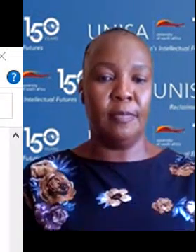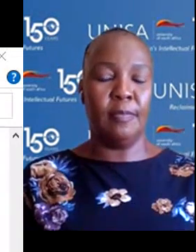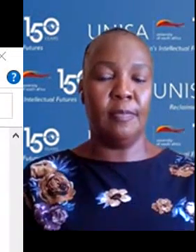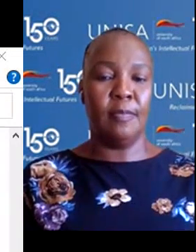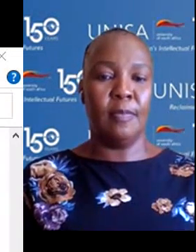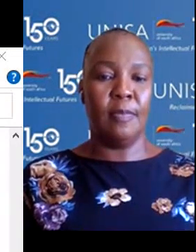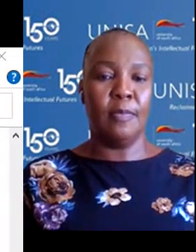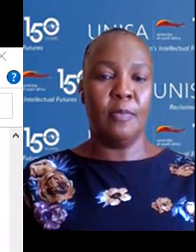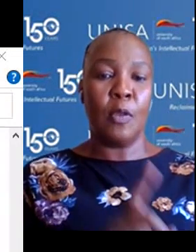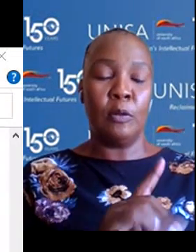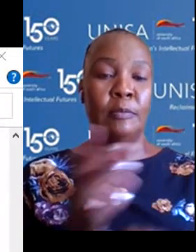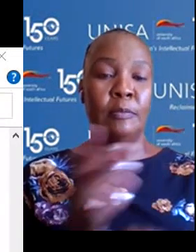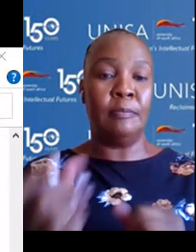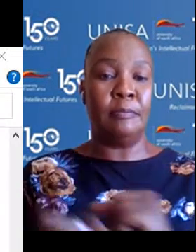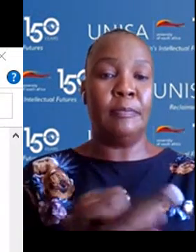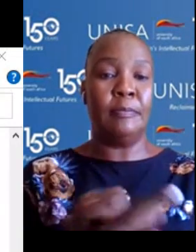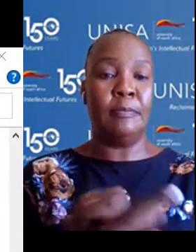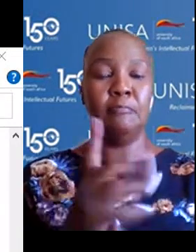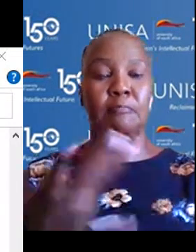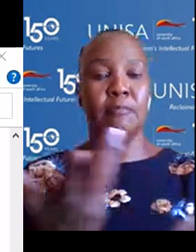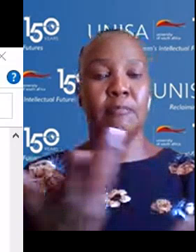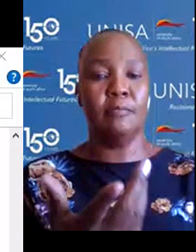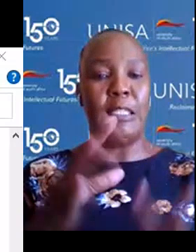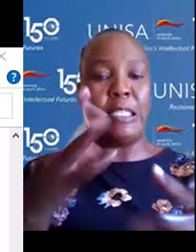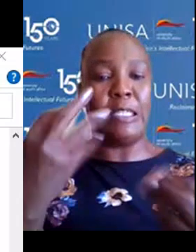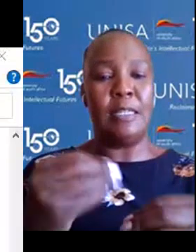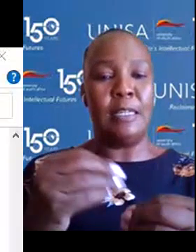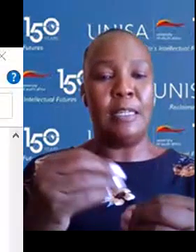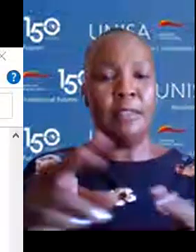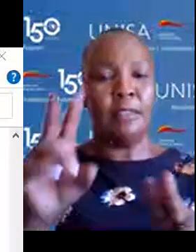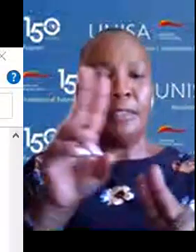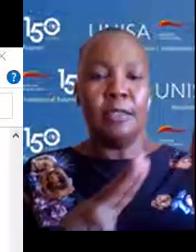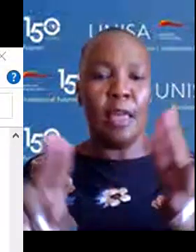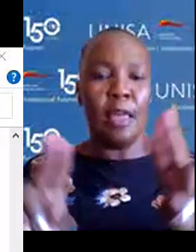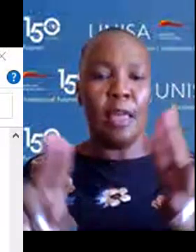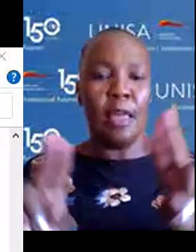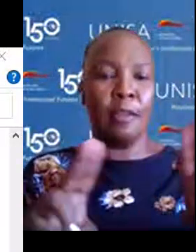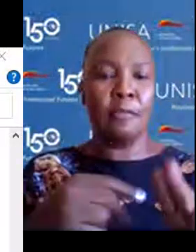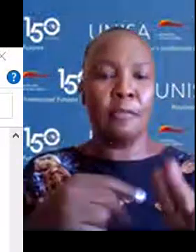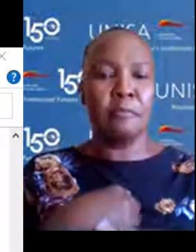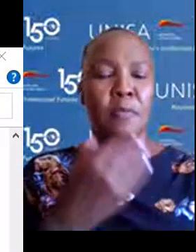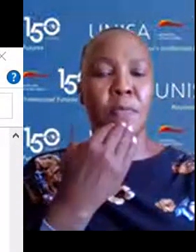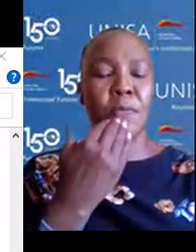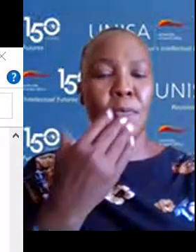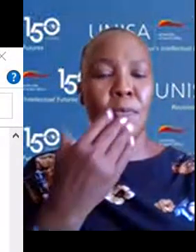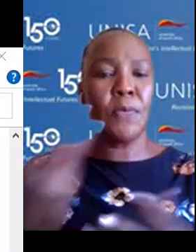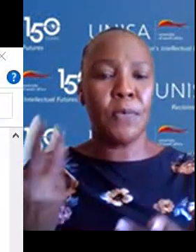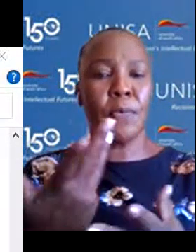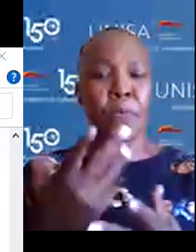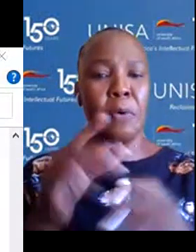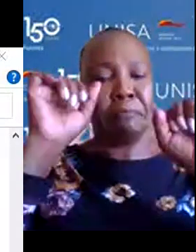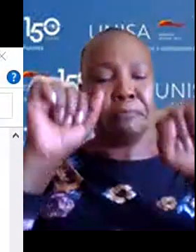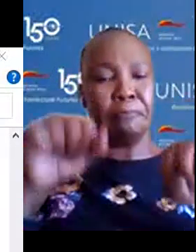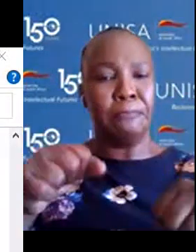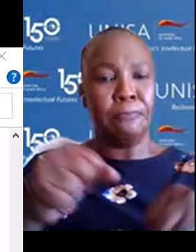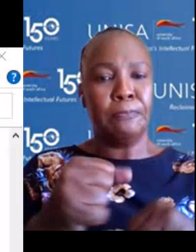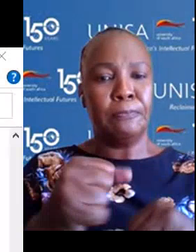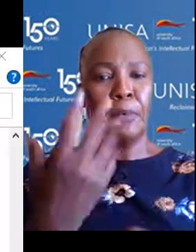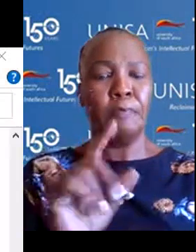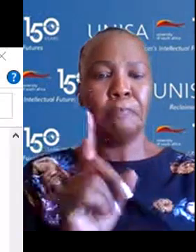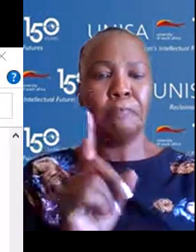Because what's happening now is it's busy checking to see who I am. What permissions do I have in terms